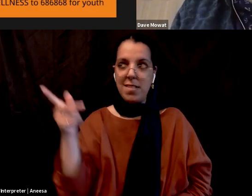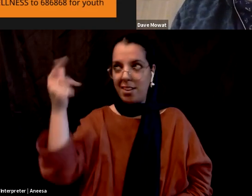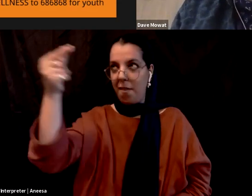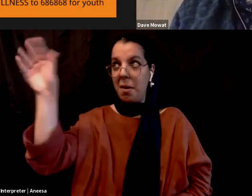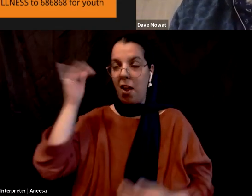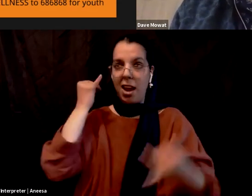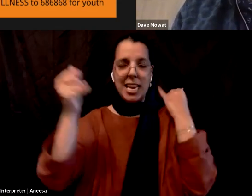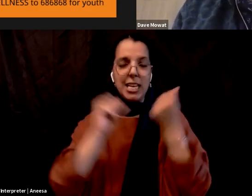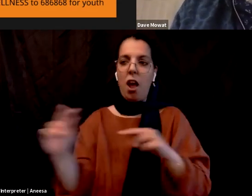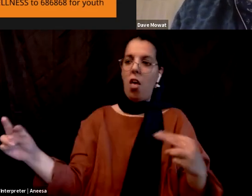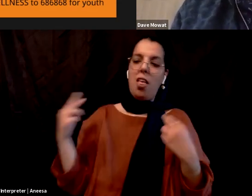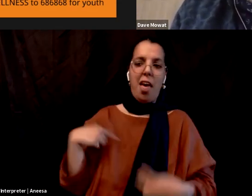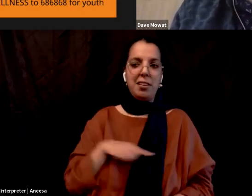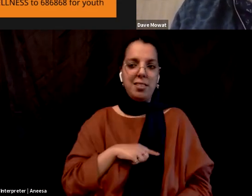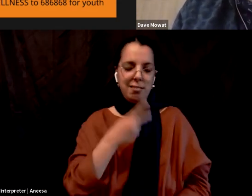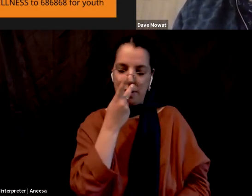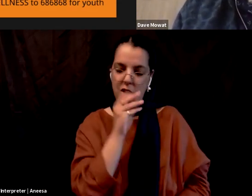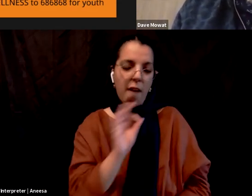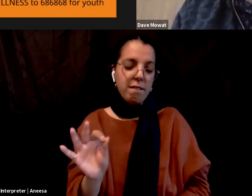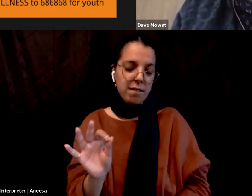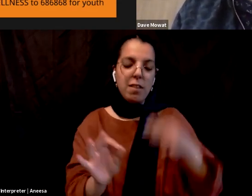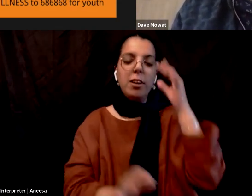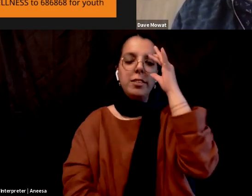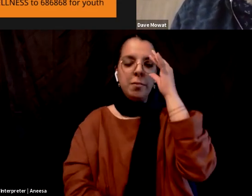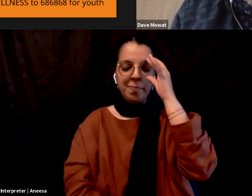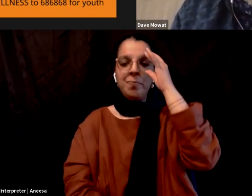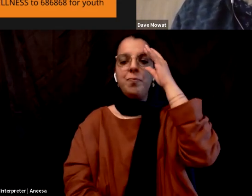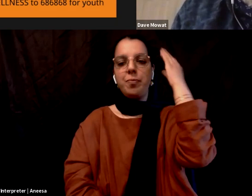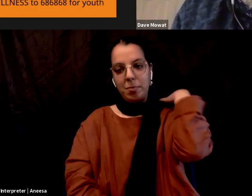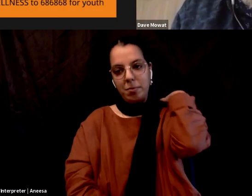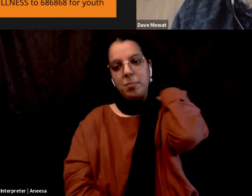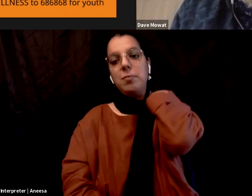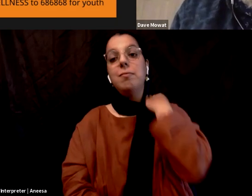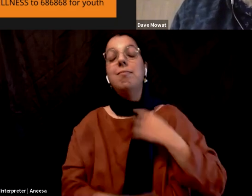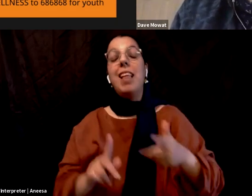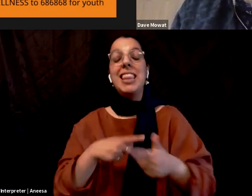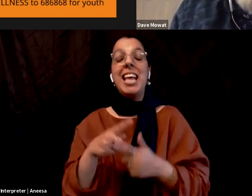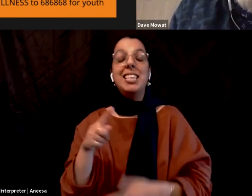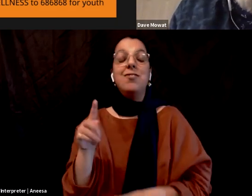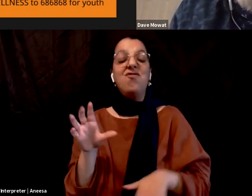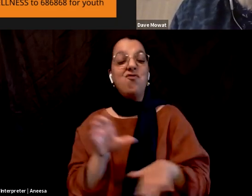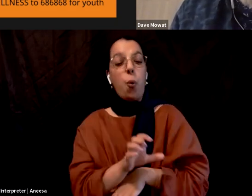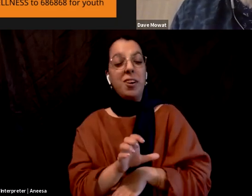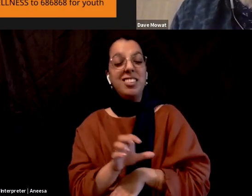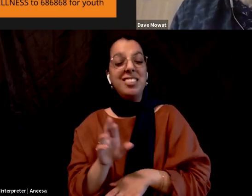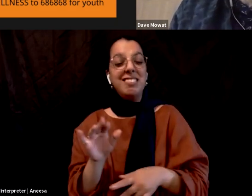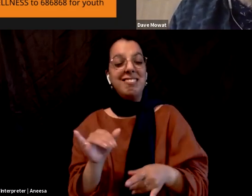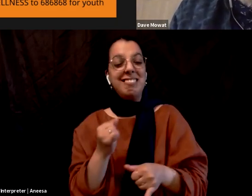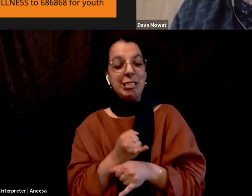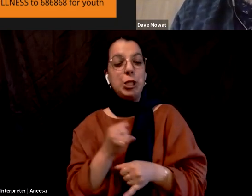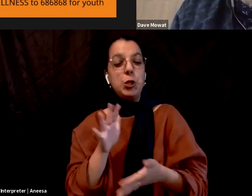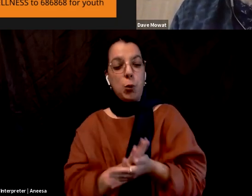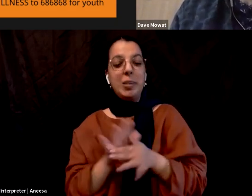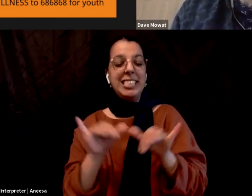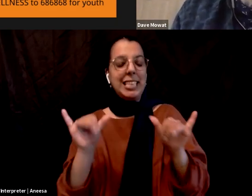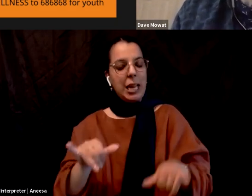And so we see the establishment of the residential school system, which now